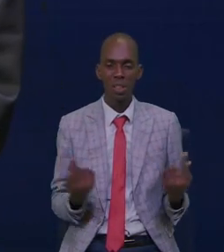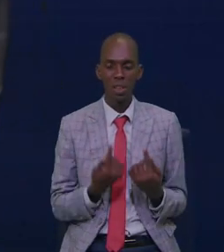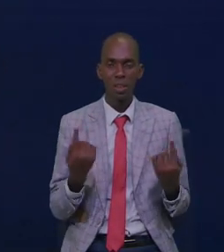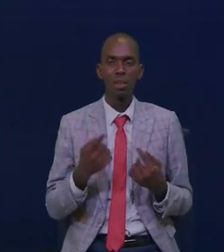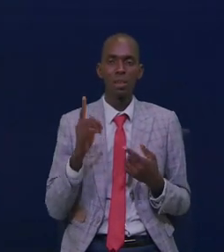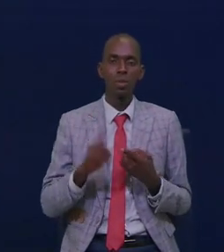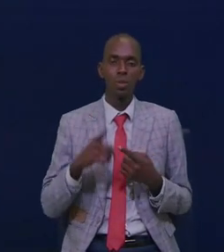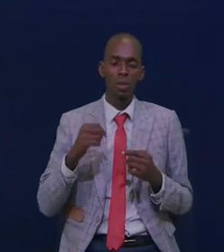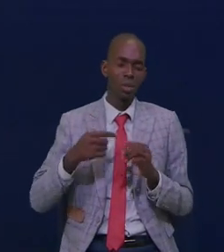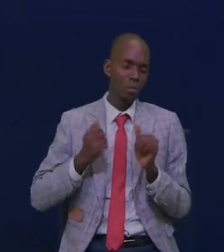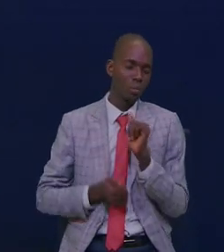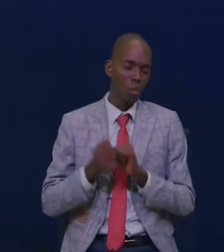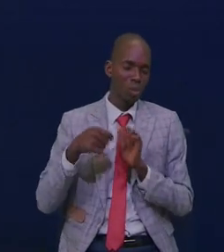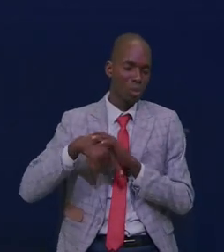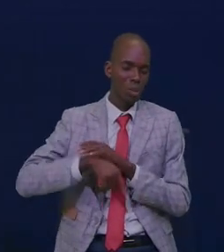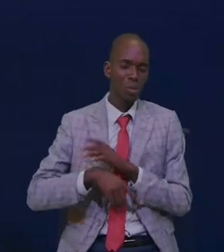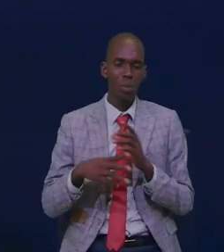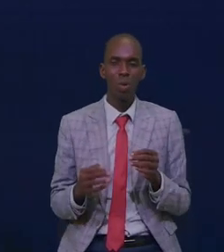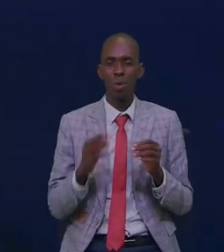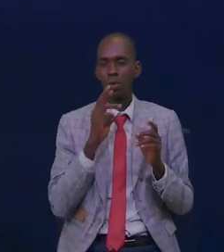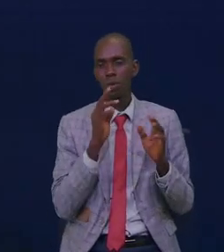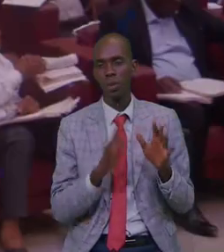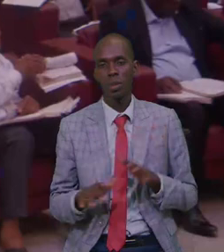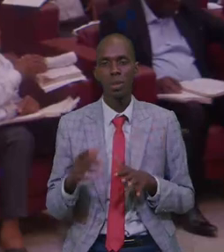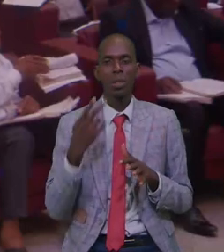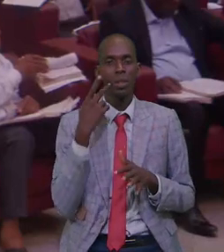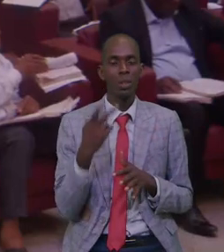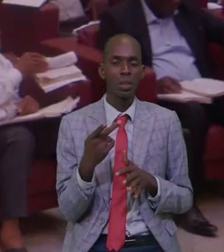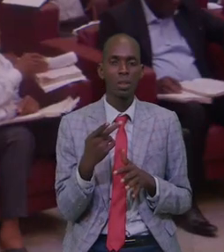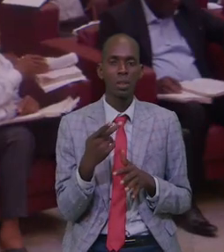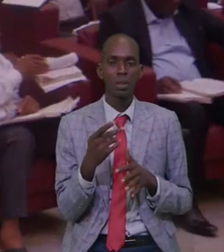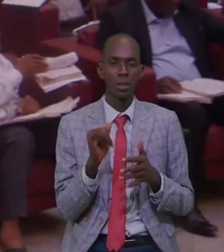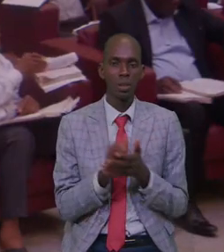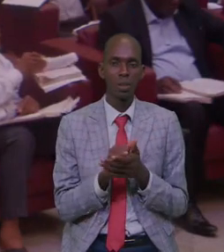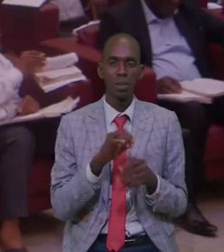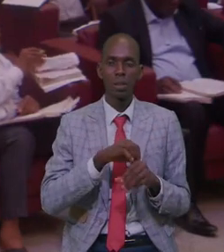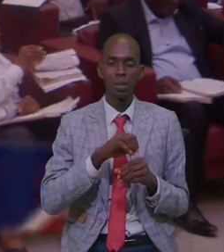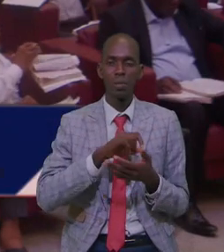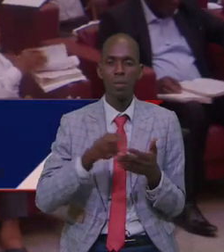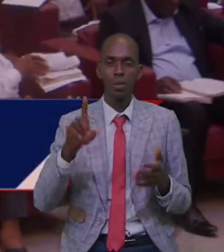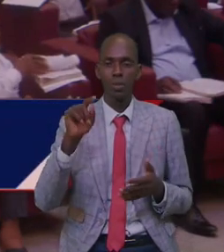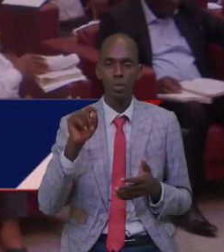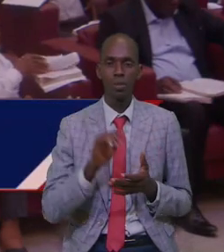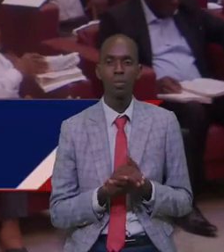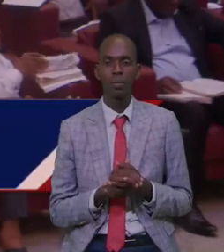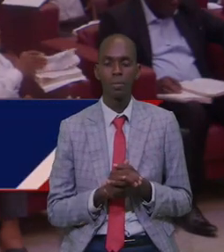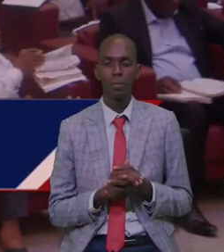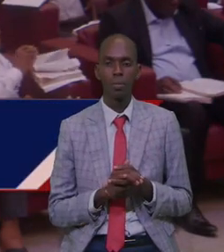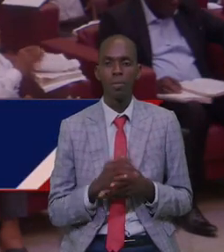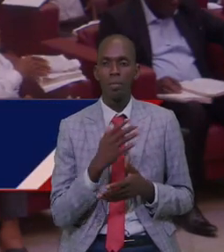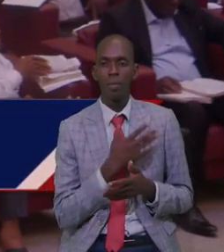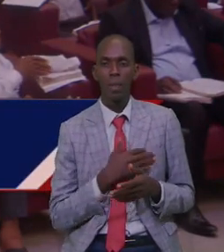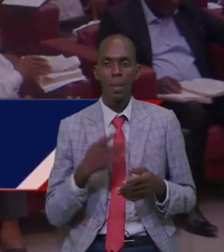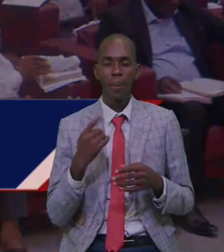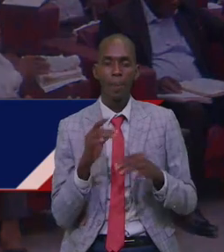verse 20, he tells us, he says, thou wilt perform the truth unto Jacob and the mercy